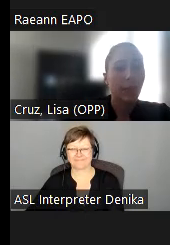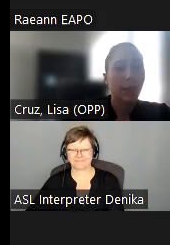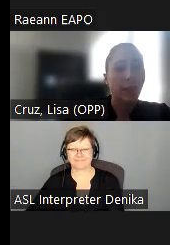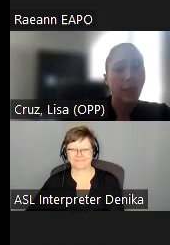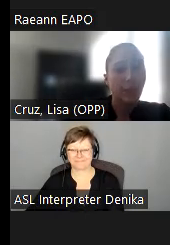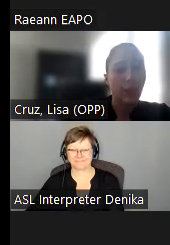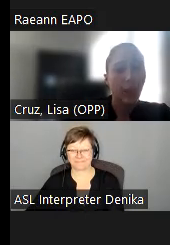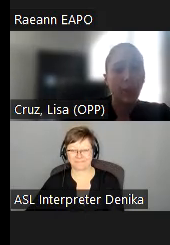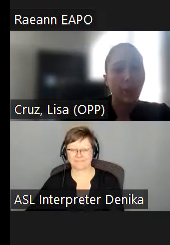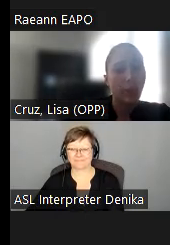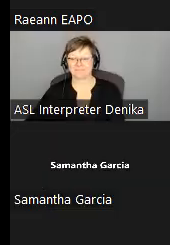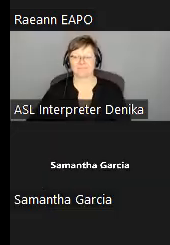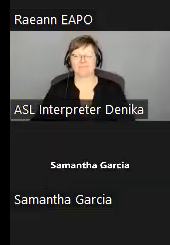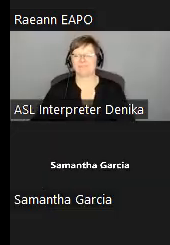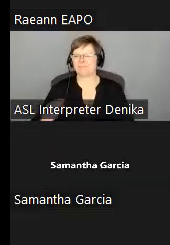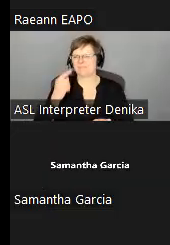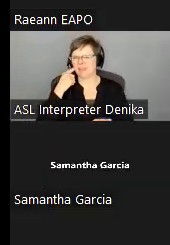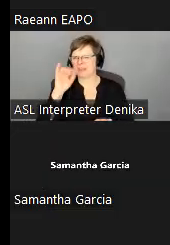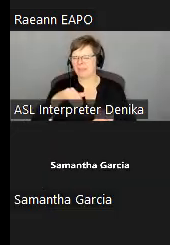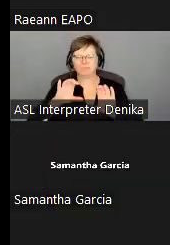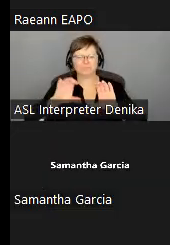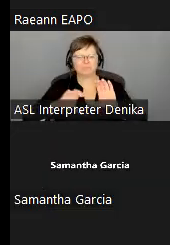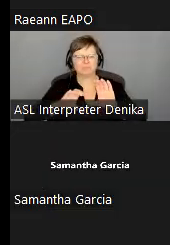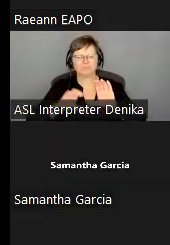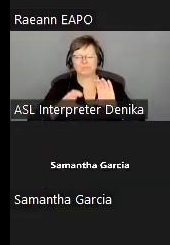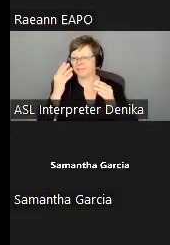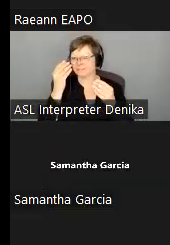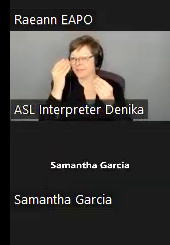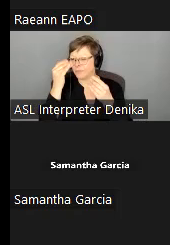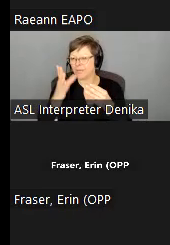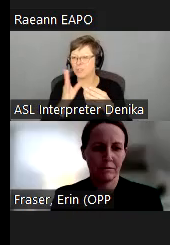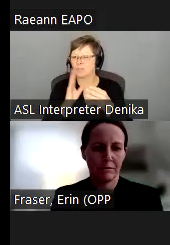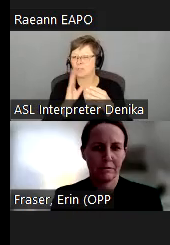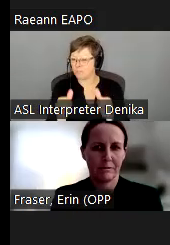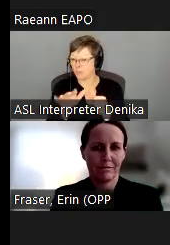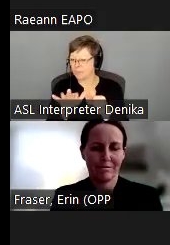Perfect. And I think just in the chat, it was updated the contacts for Equifax and TransUnion.